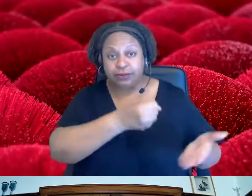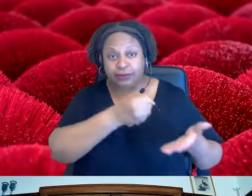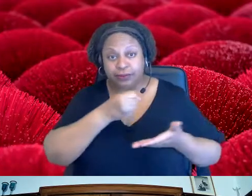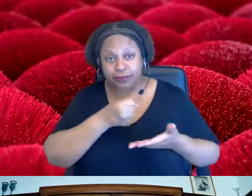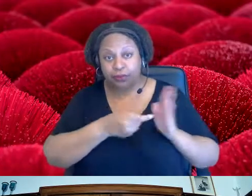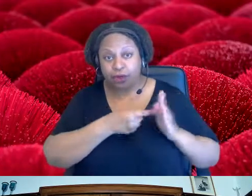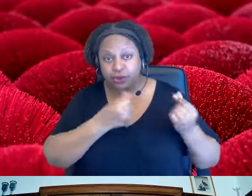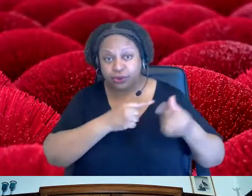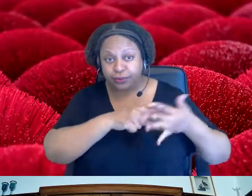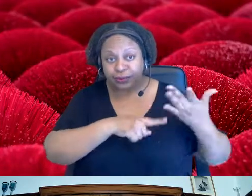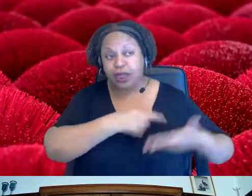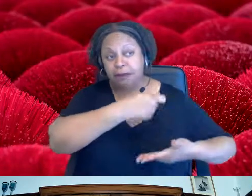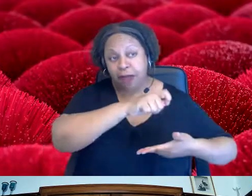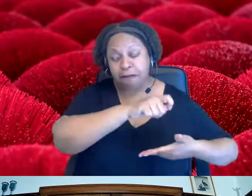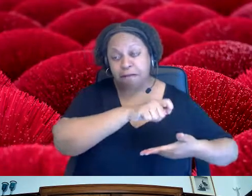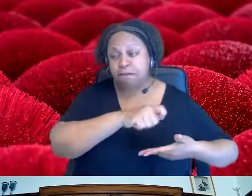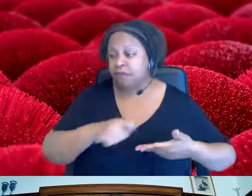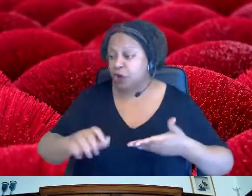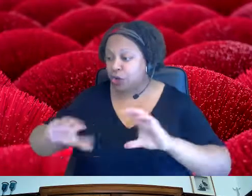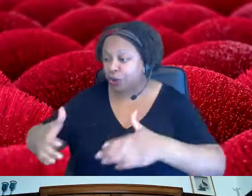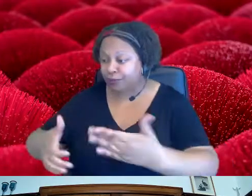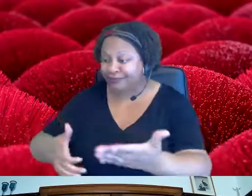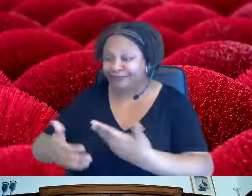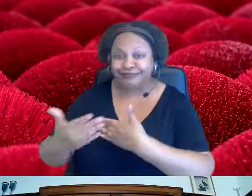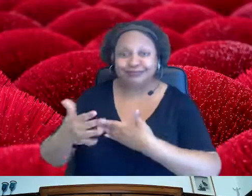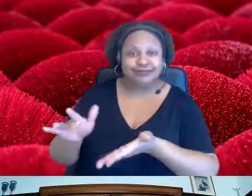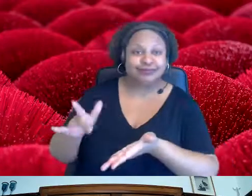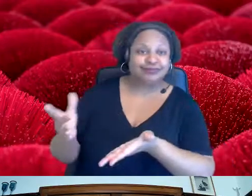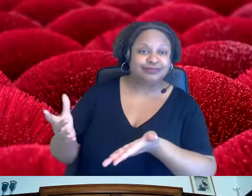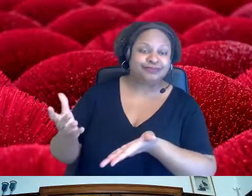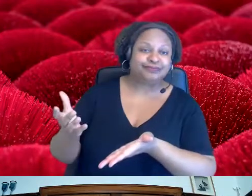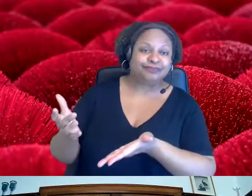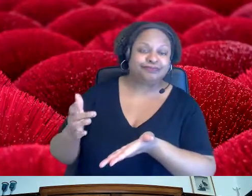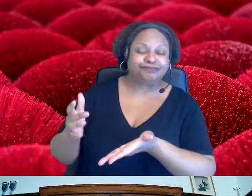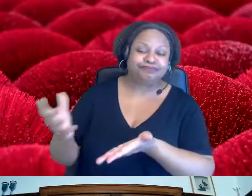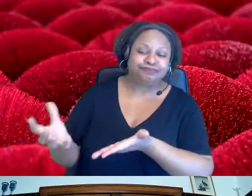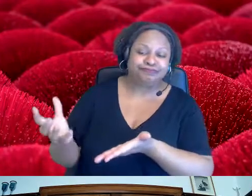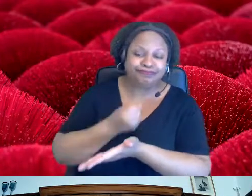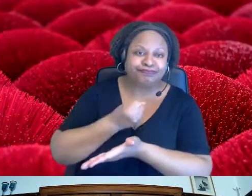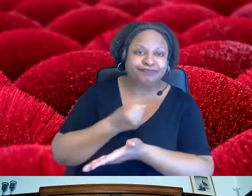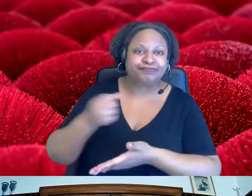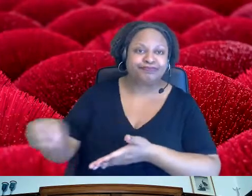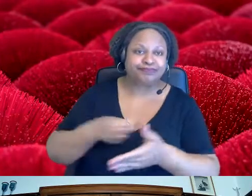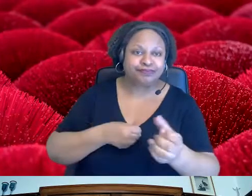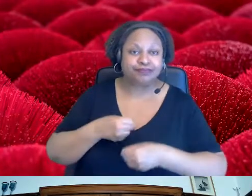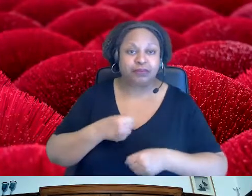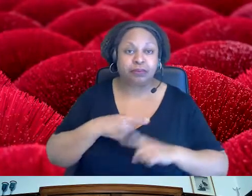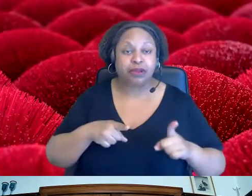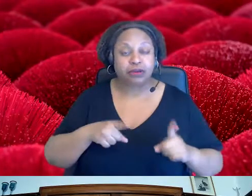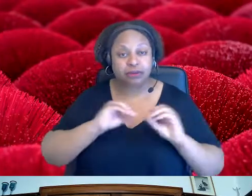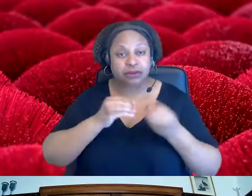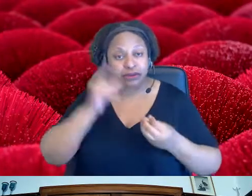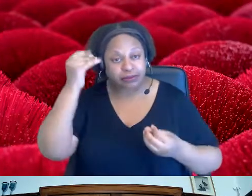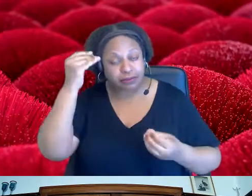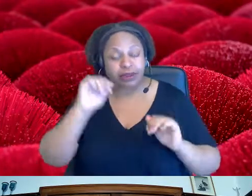without thinking for themselves about how much they can grow from taking direction and taking guidance from,